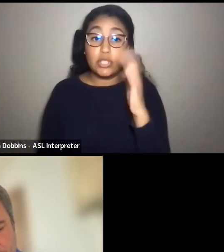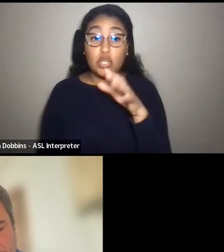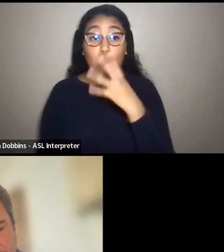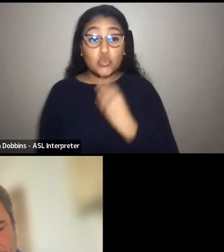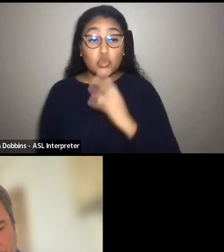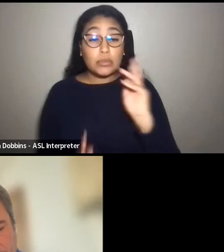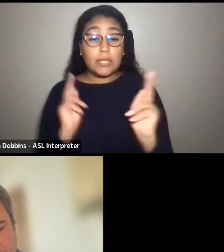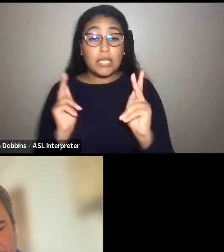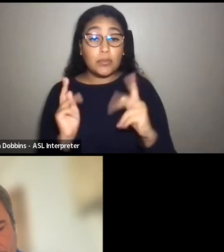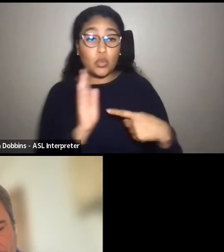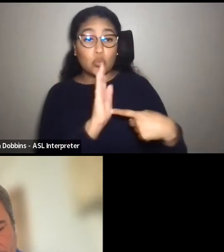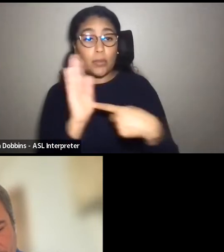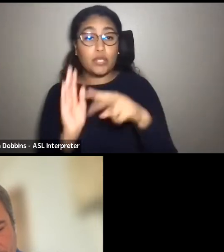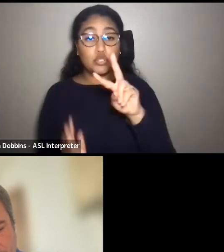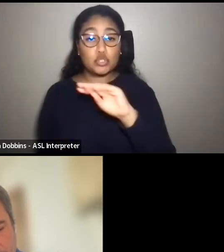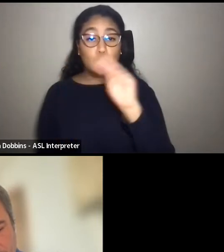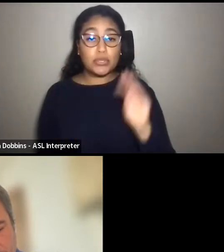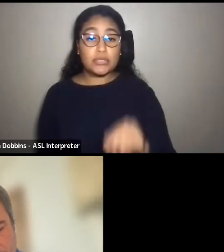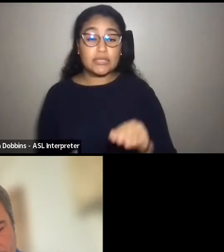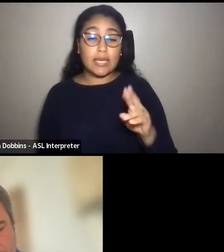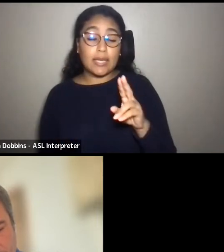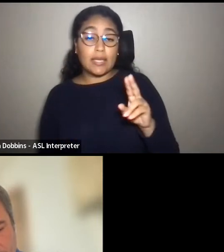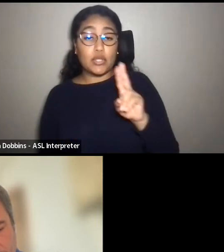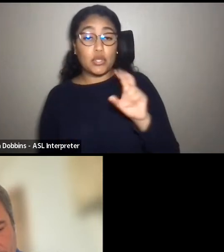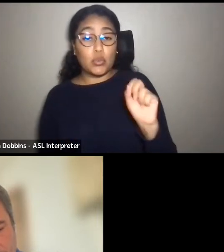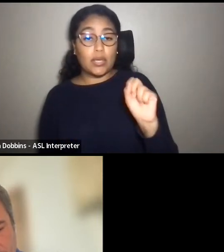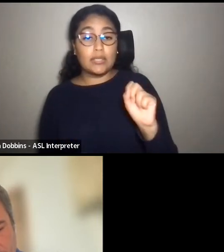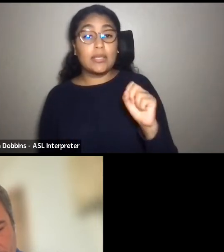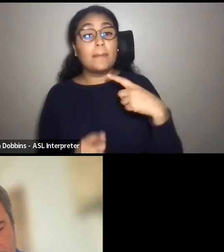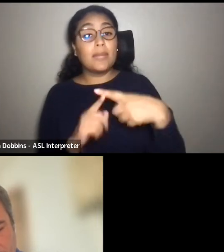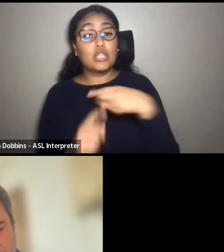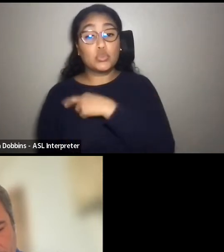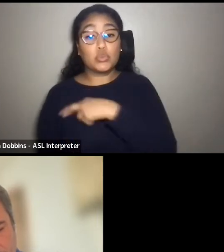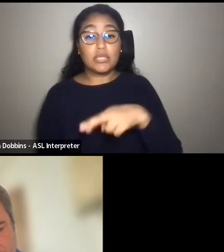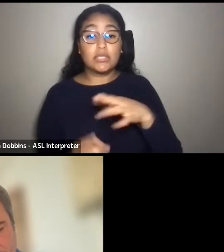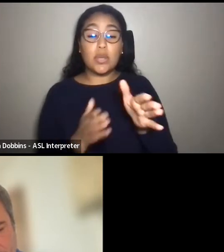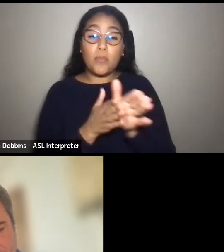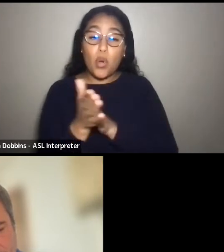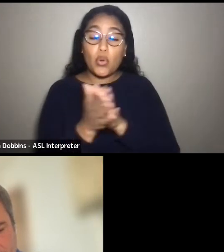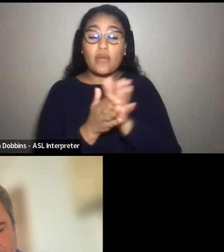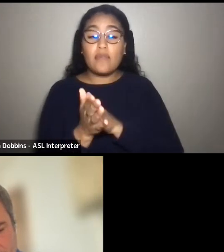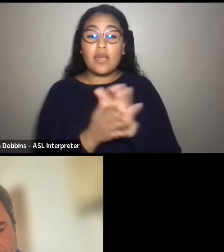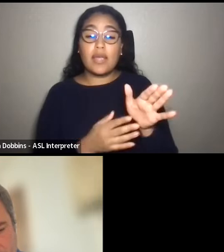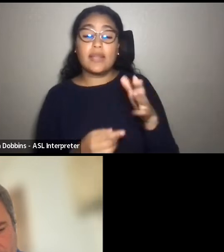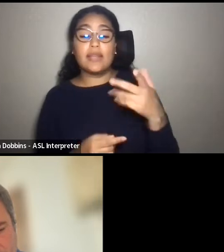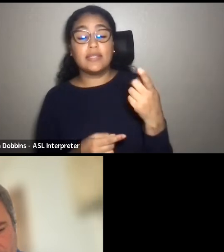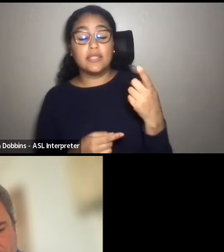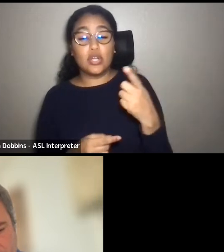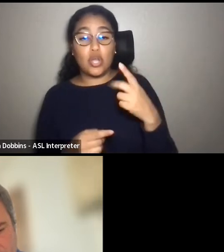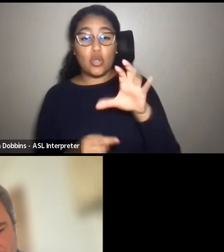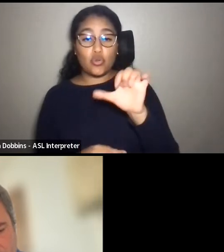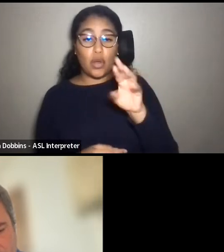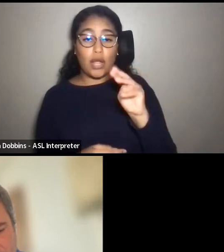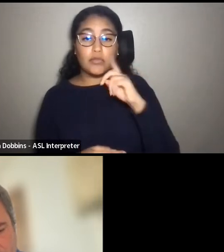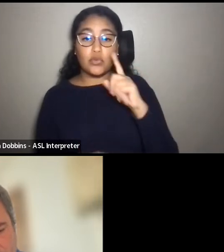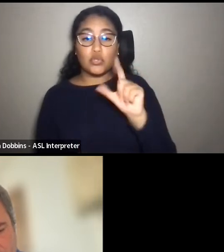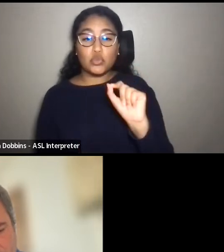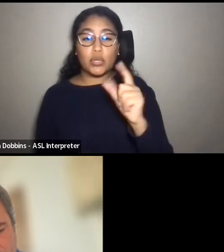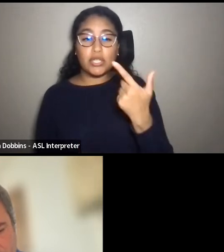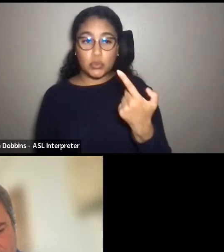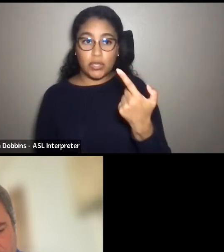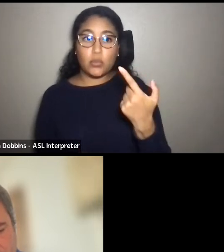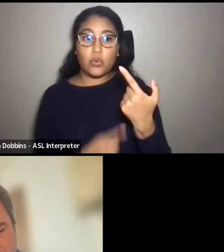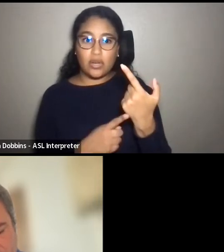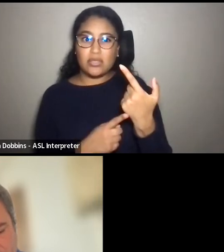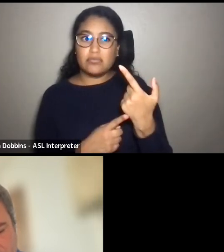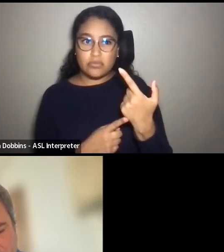represent 2% of the US population and represent 55% of religiously motivated crimes, according to FBI statistics in 2021.